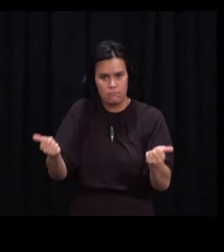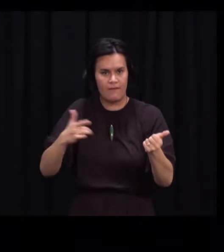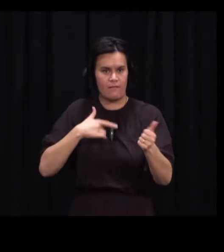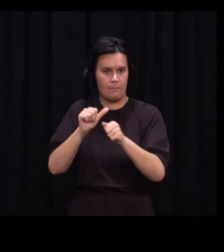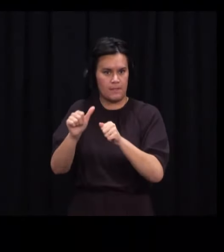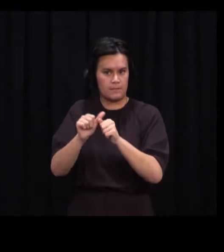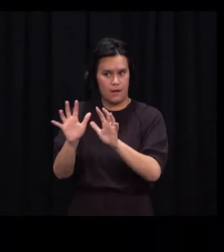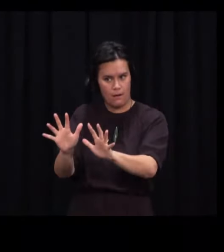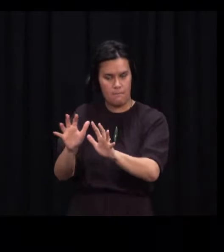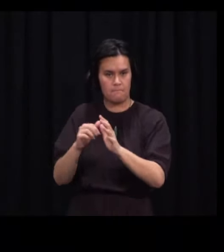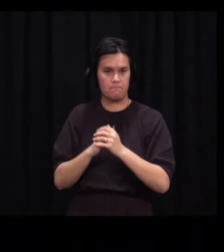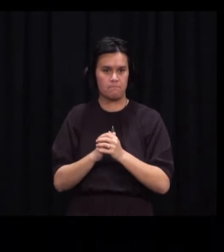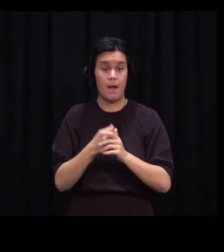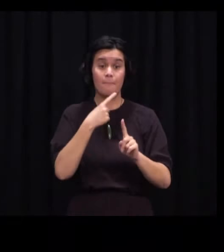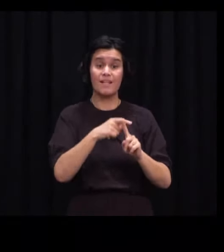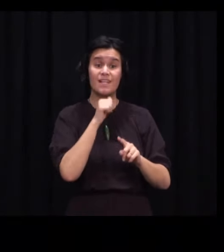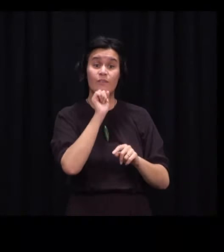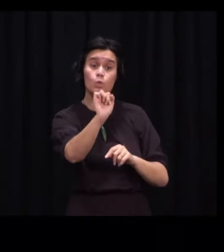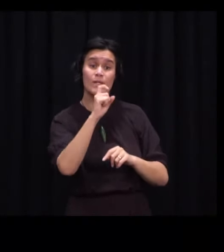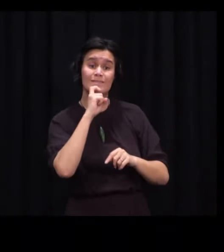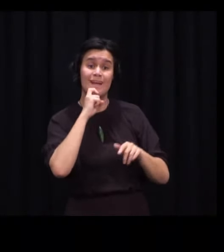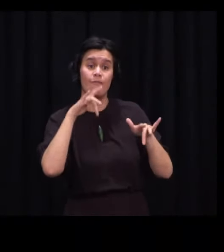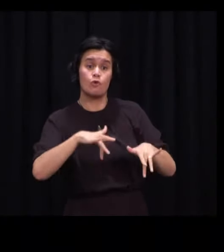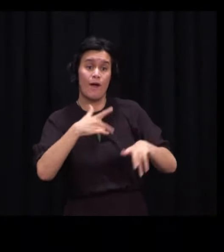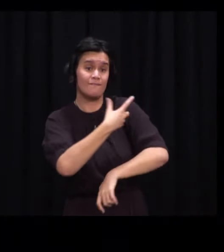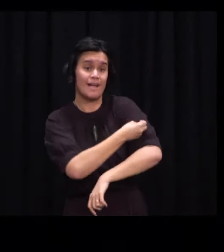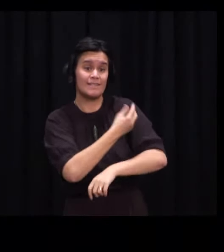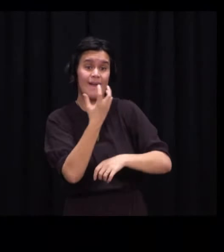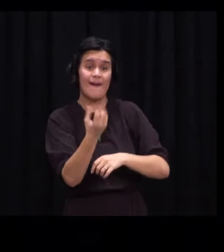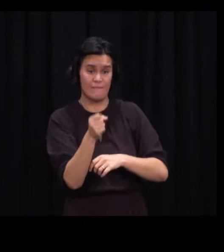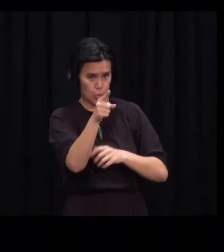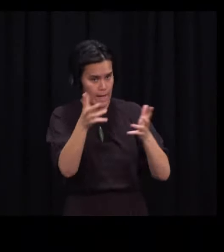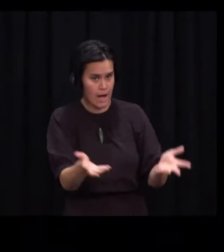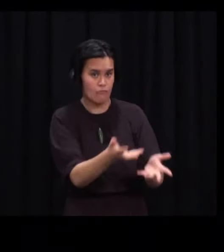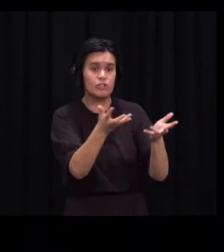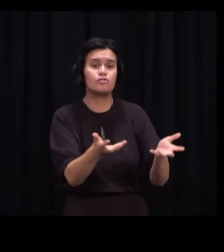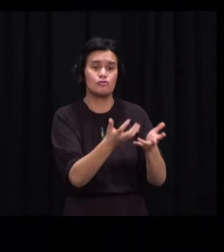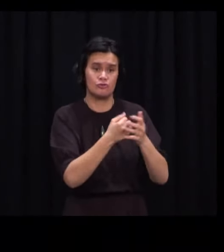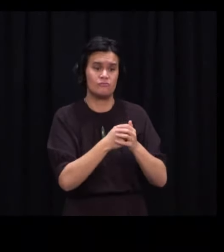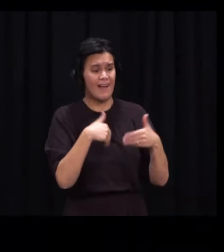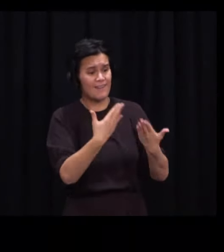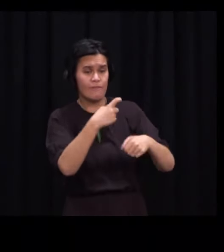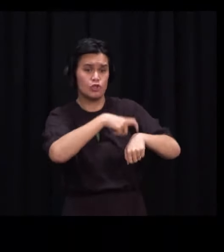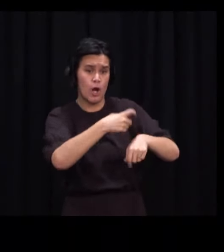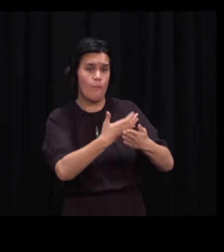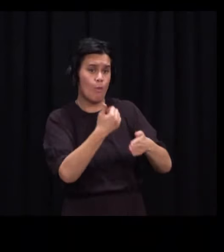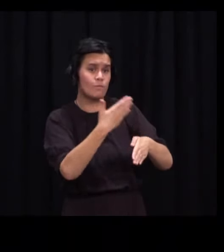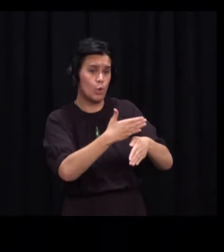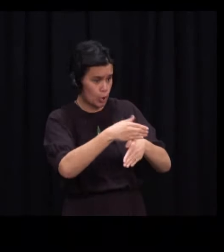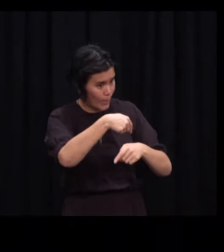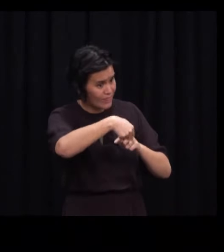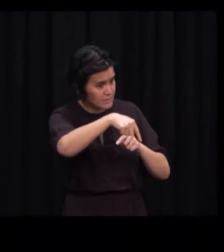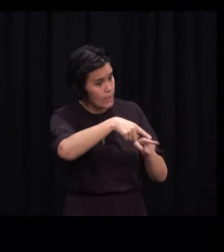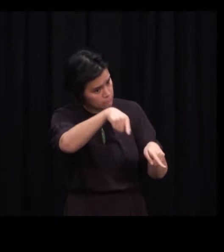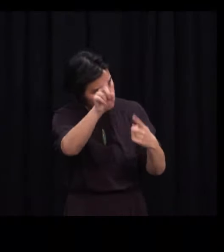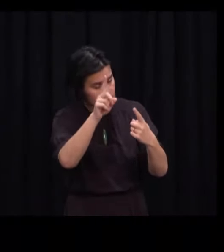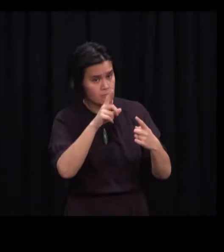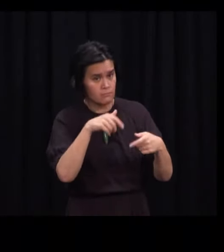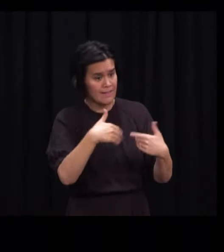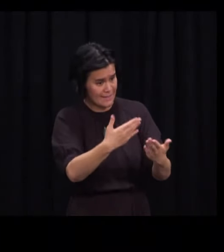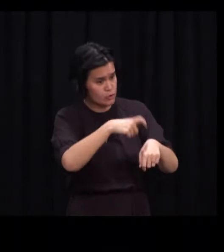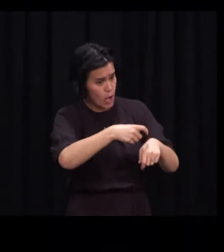member not yet vaccinated to get vaccinated. In fact, make time for them to do this week. The best way to keep moving